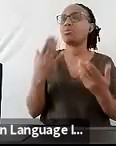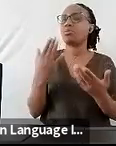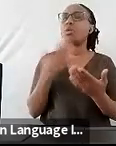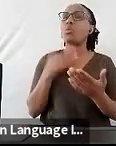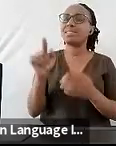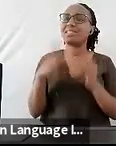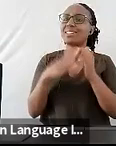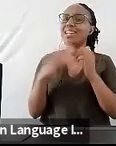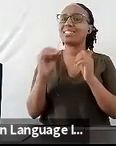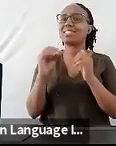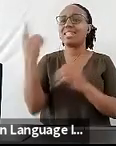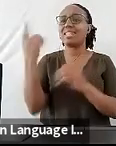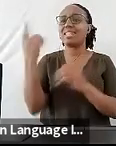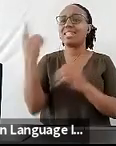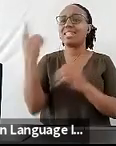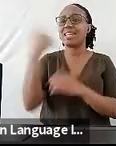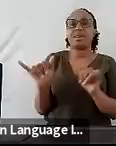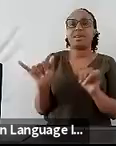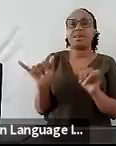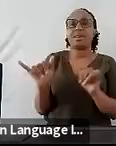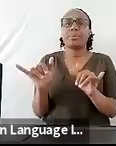be a foreigner, be a tourist, but also not be